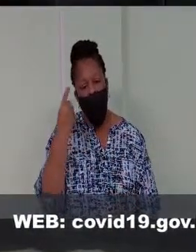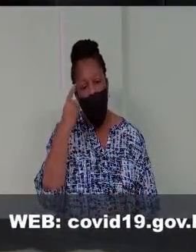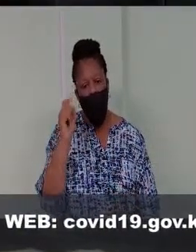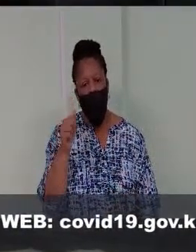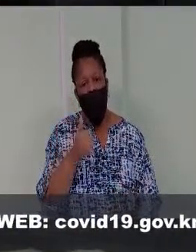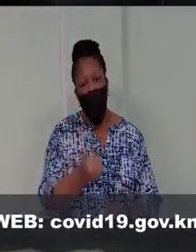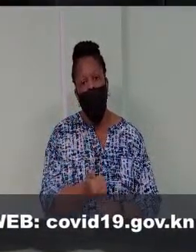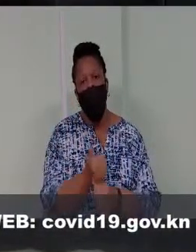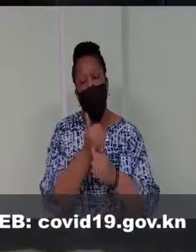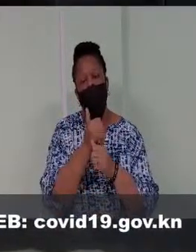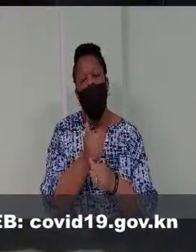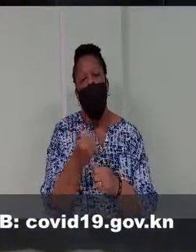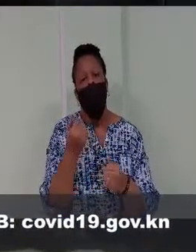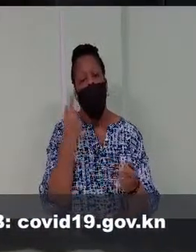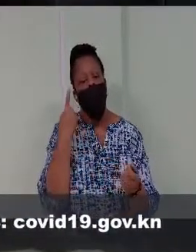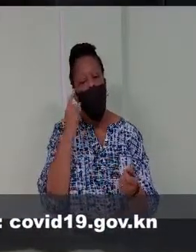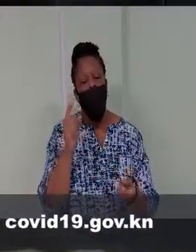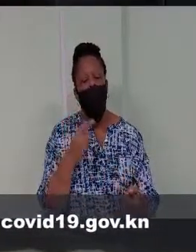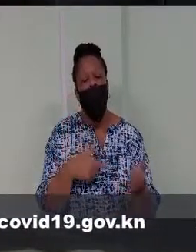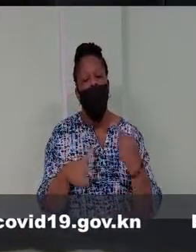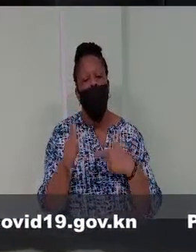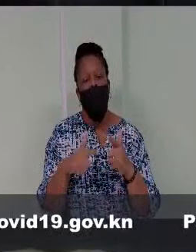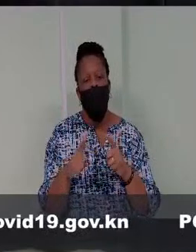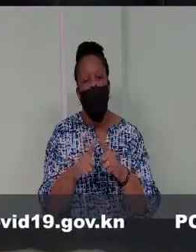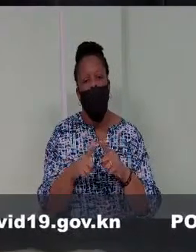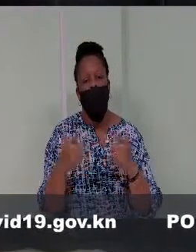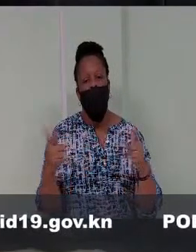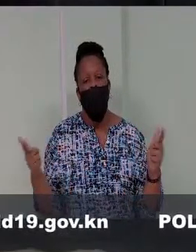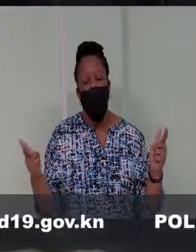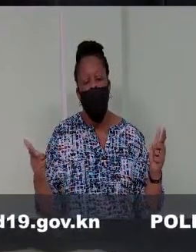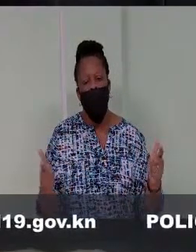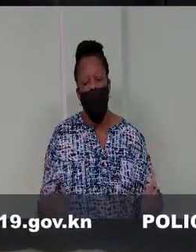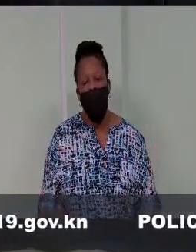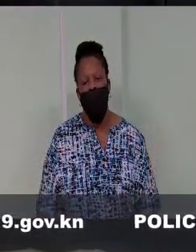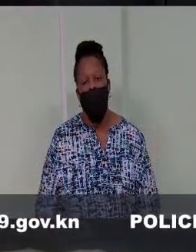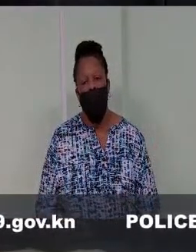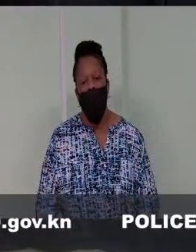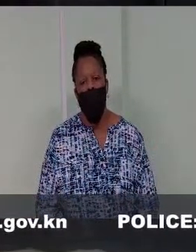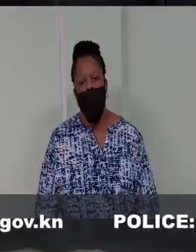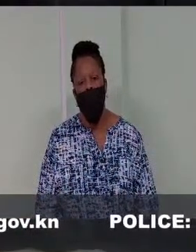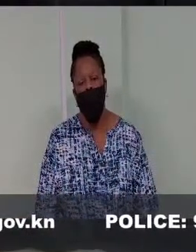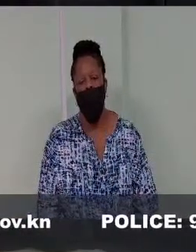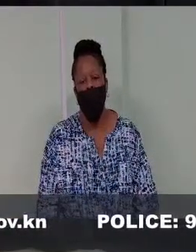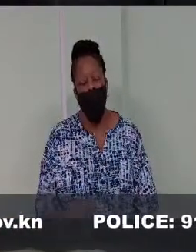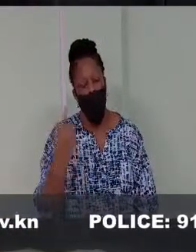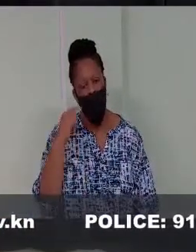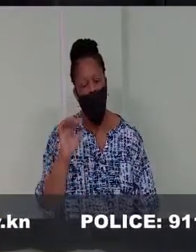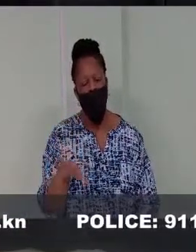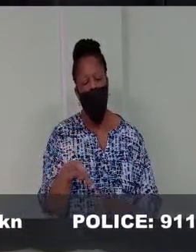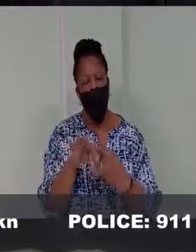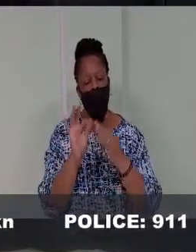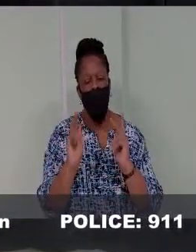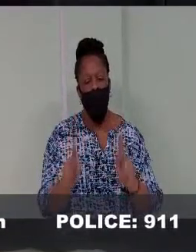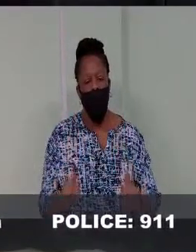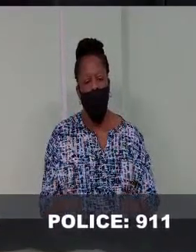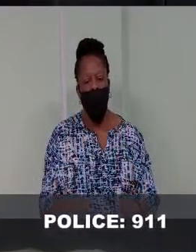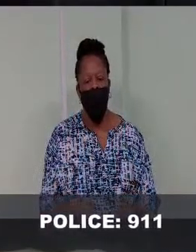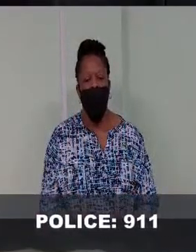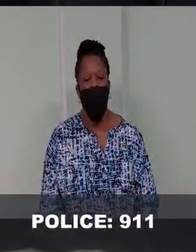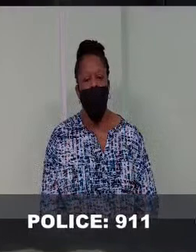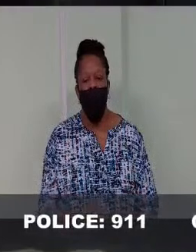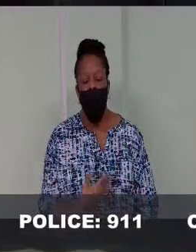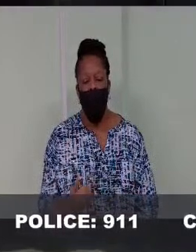support always with providing sign language for special population among us, and